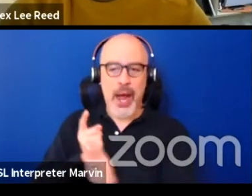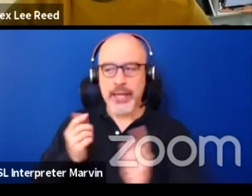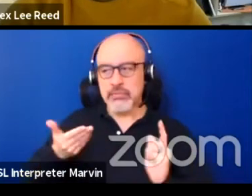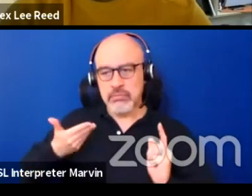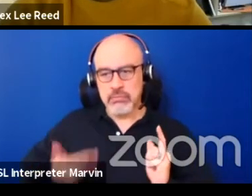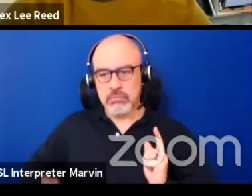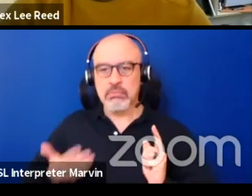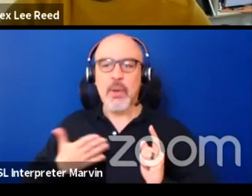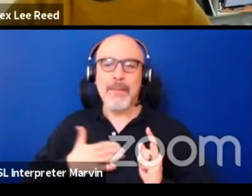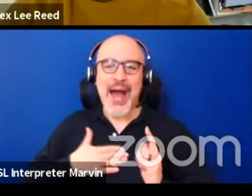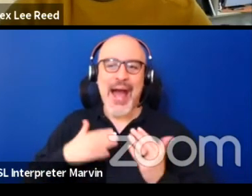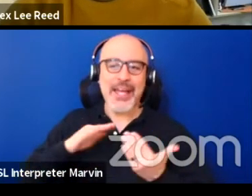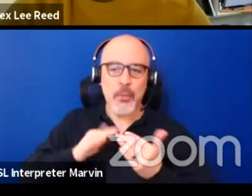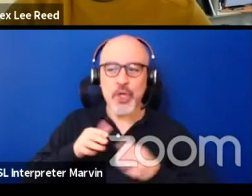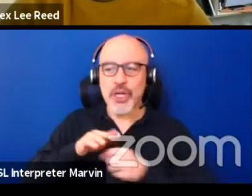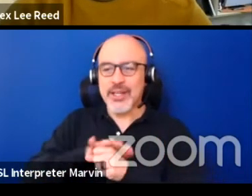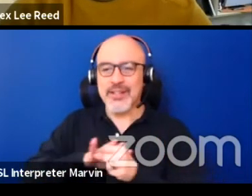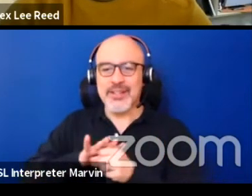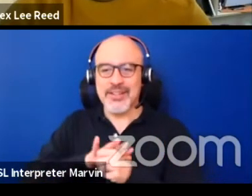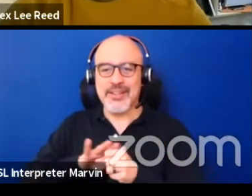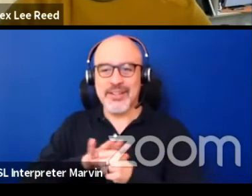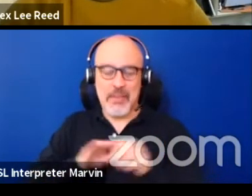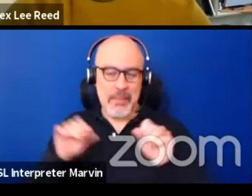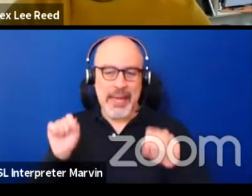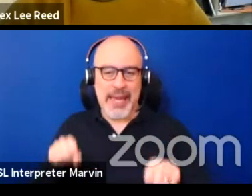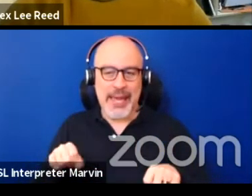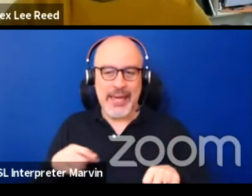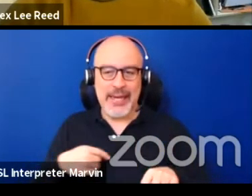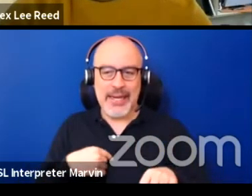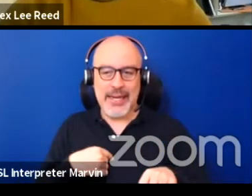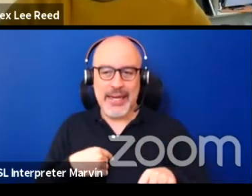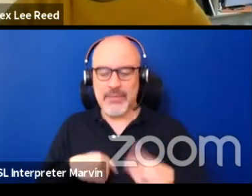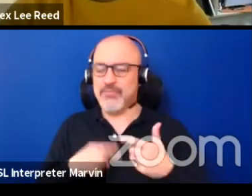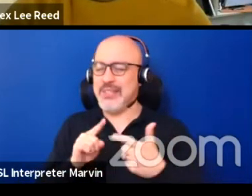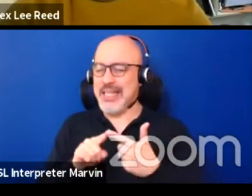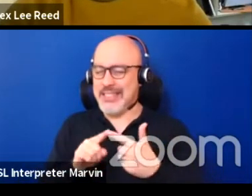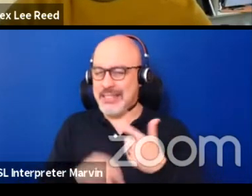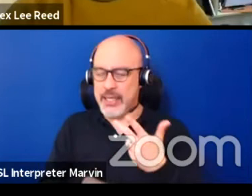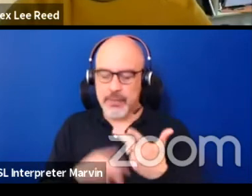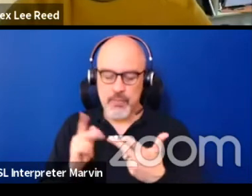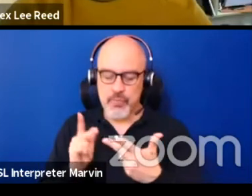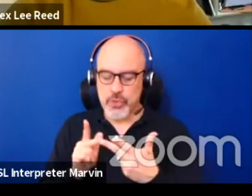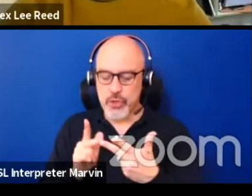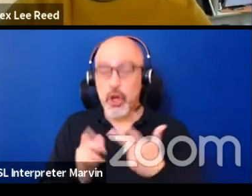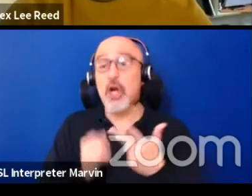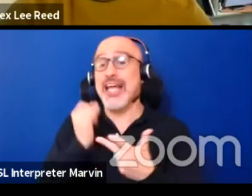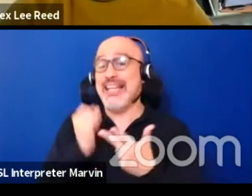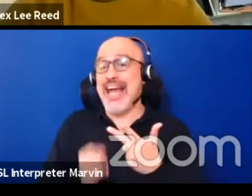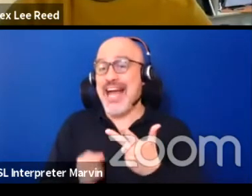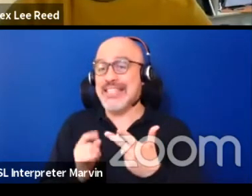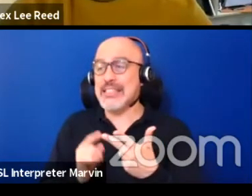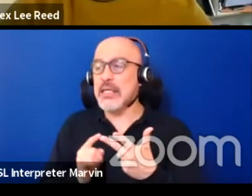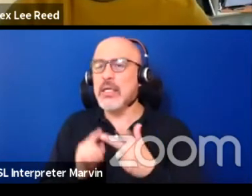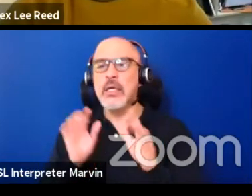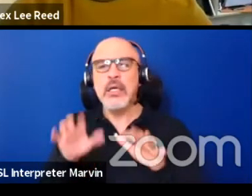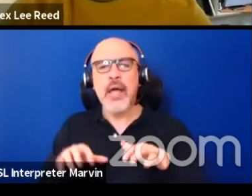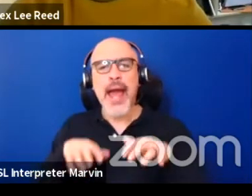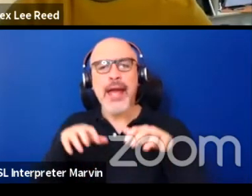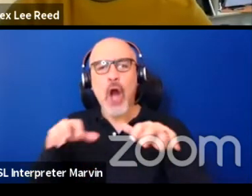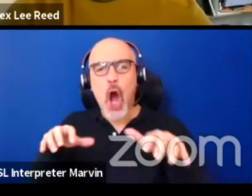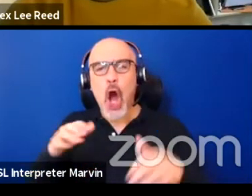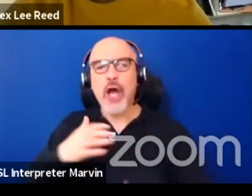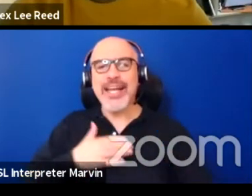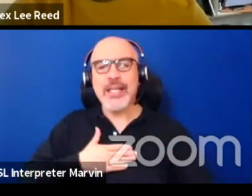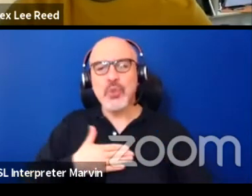in particular. I think that, so that's the second thing. And then I think the last thing is an audience that is willing to go